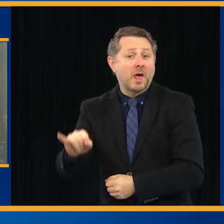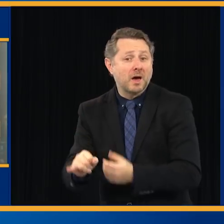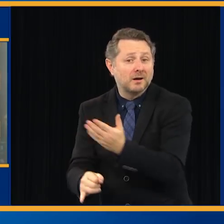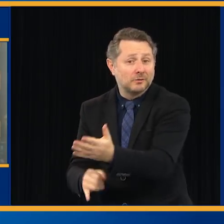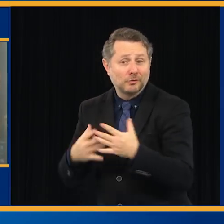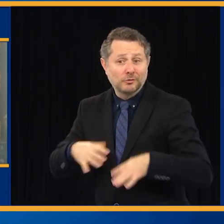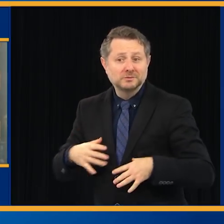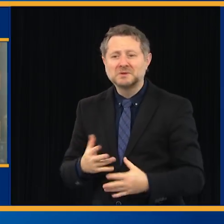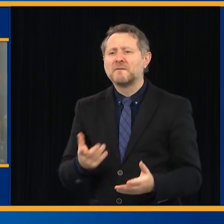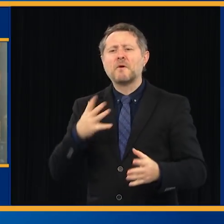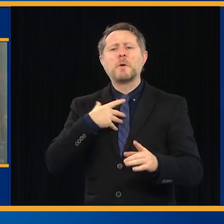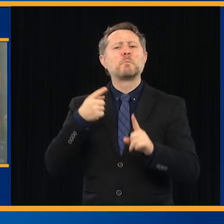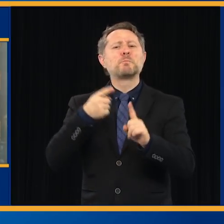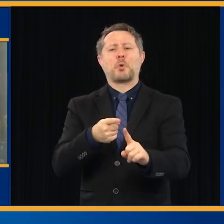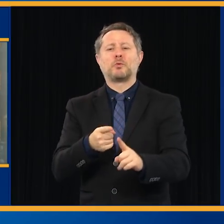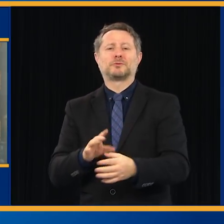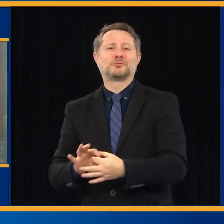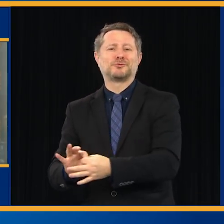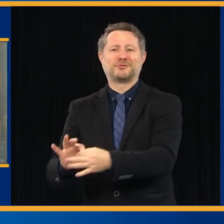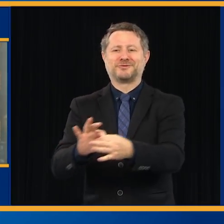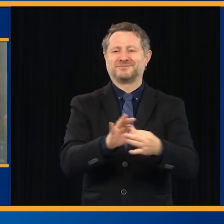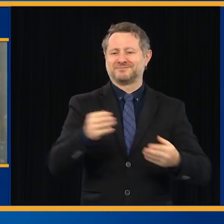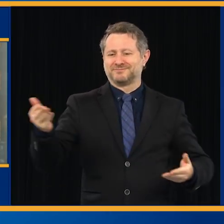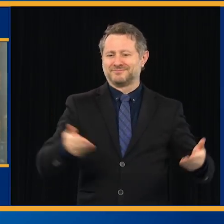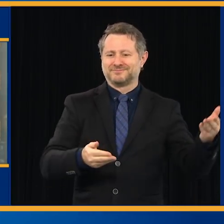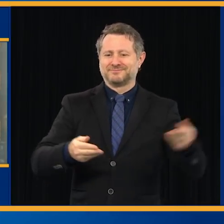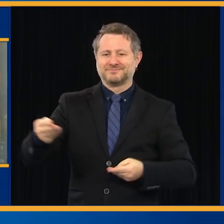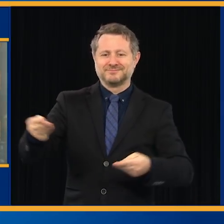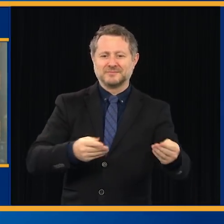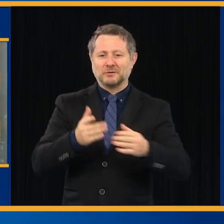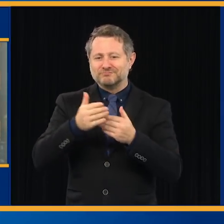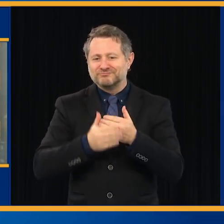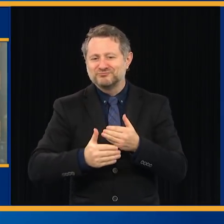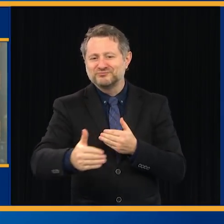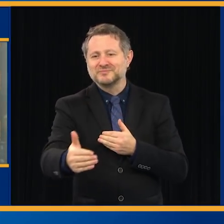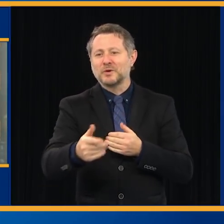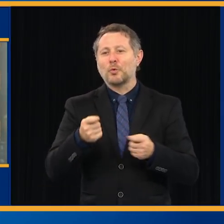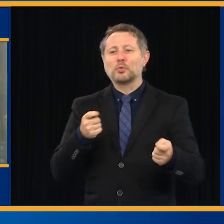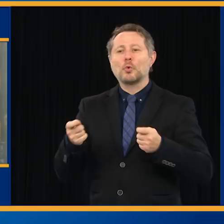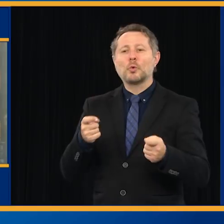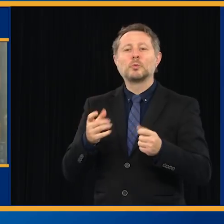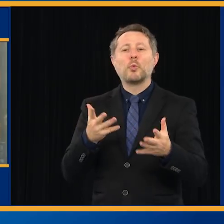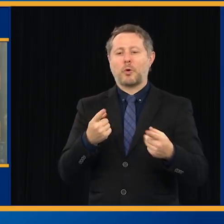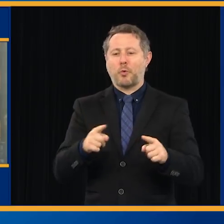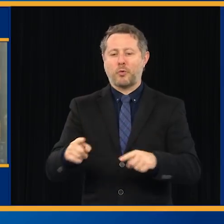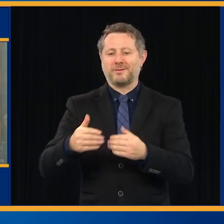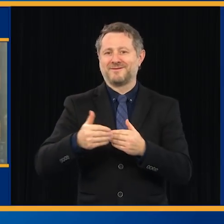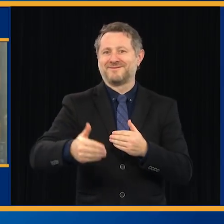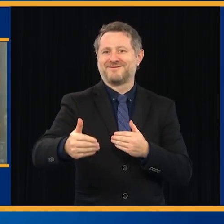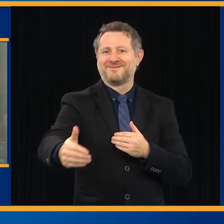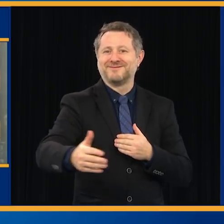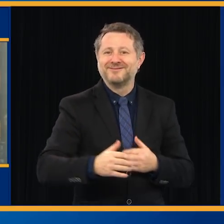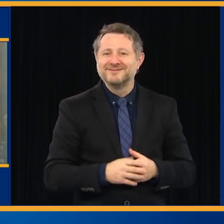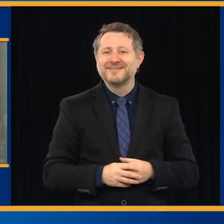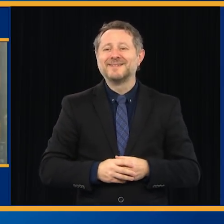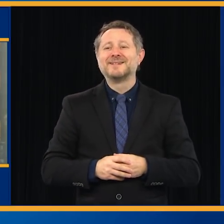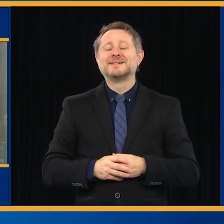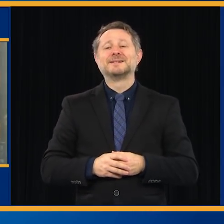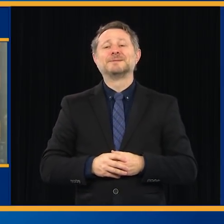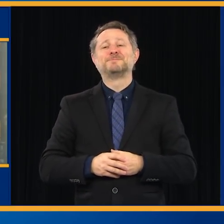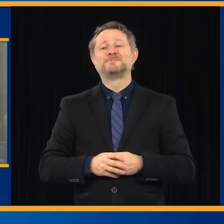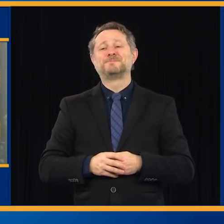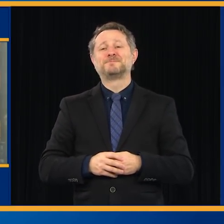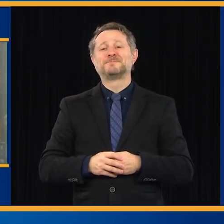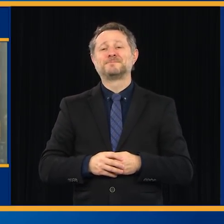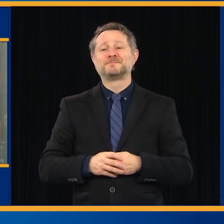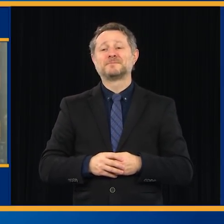together to make sure that this next round, we control more of our own destiny. And to those that say, where have you been?